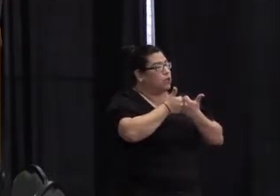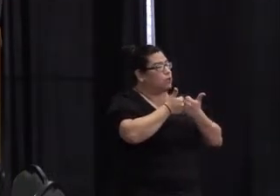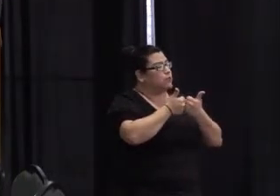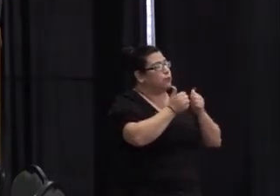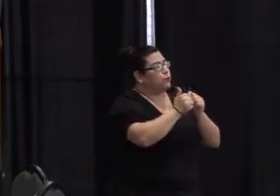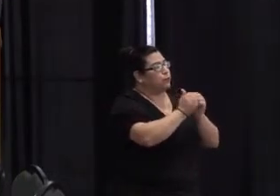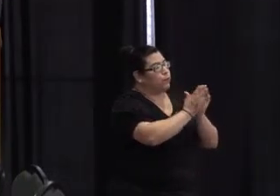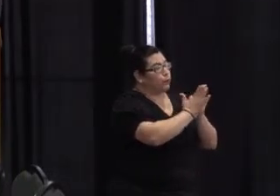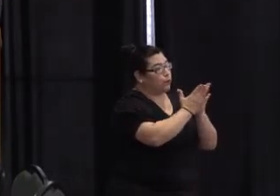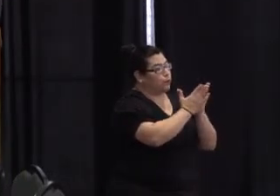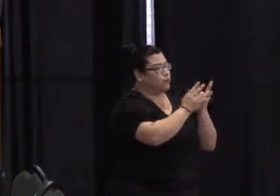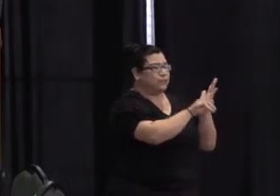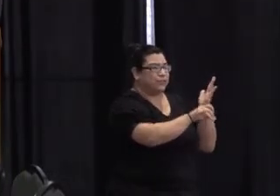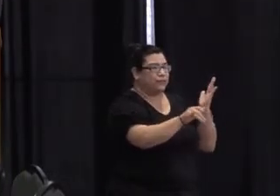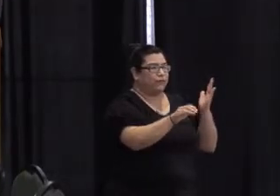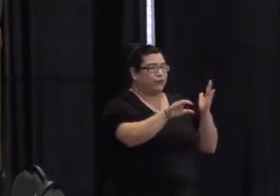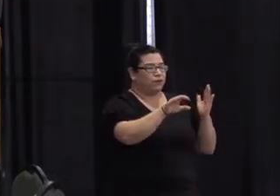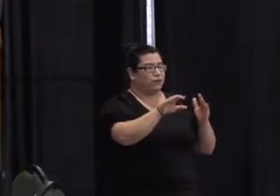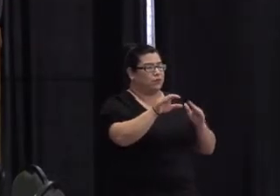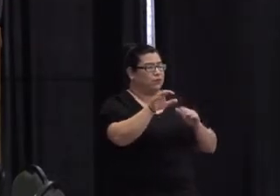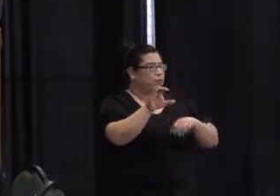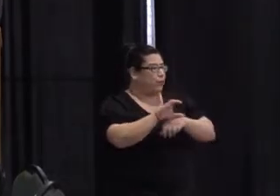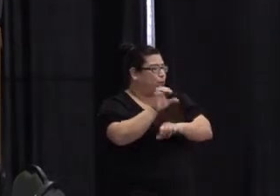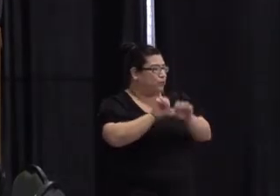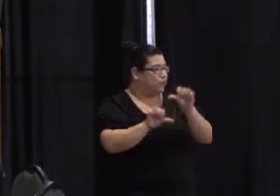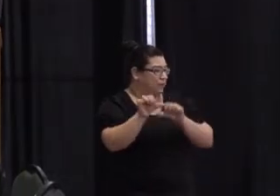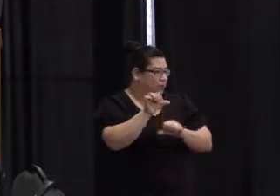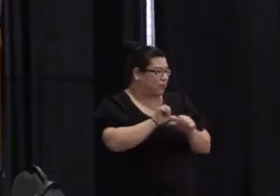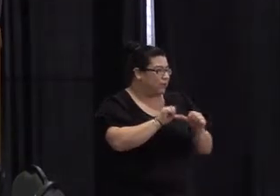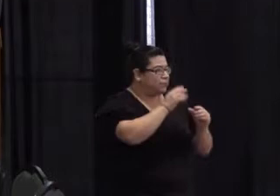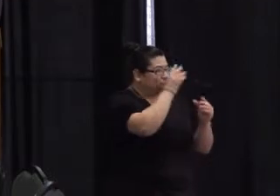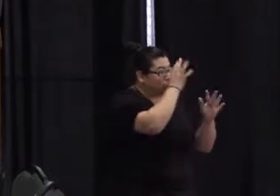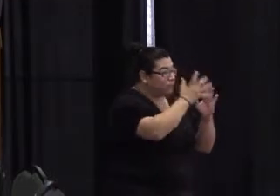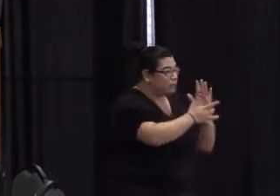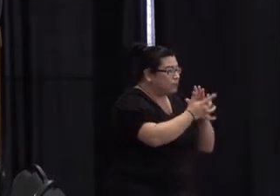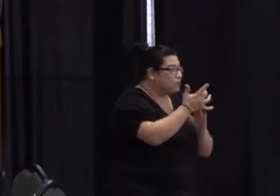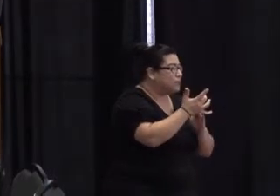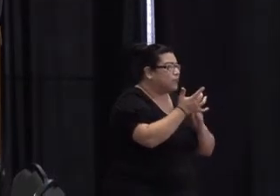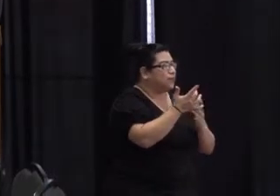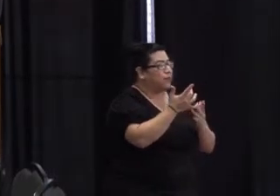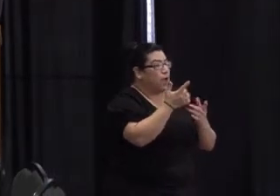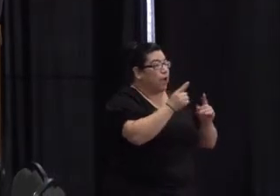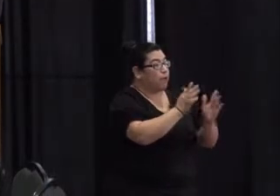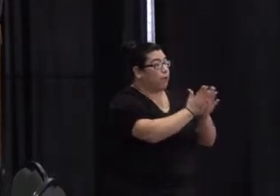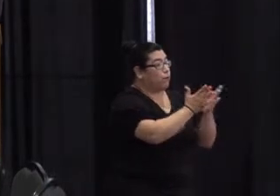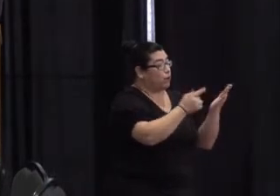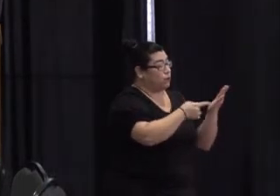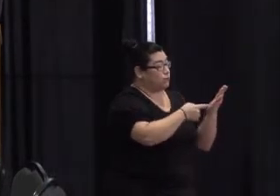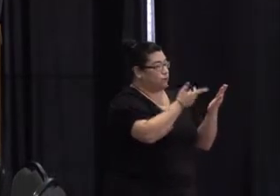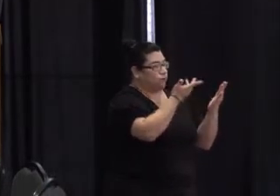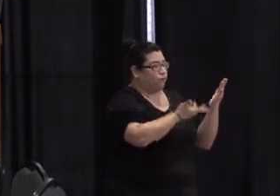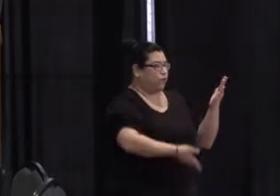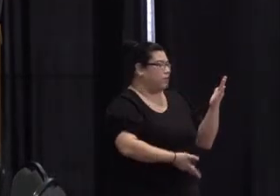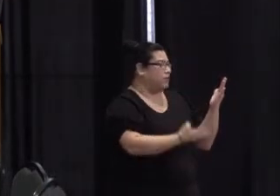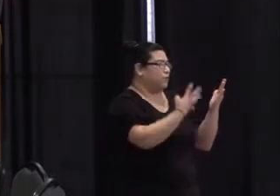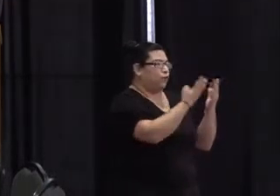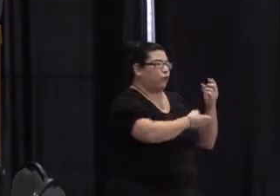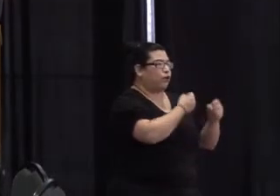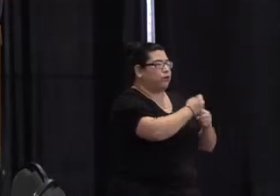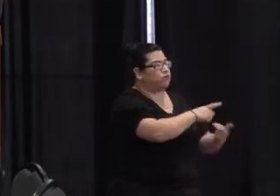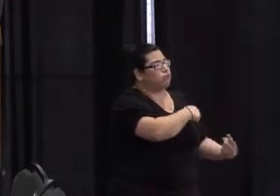our computer science and information technology. So the problem is we get textbooks, the information's already formed.